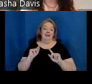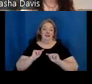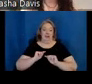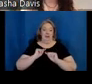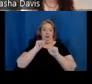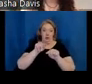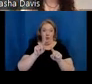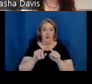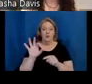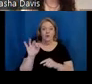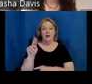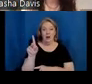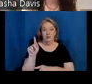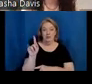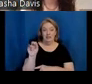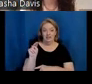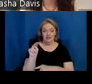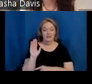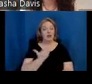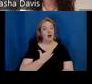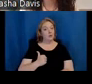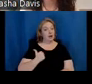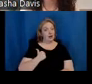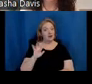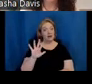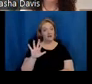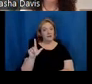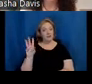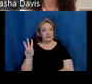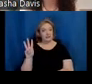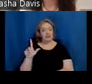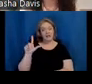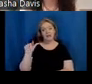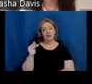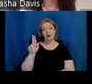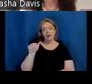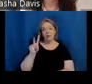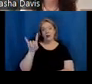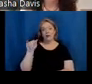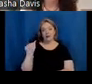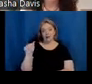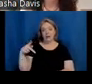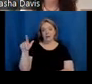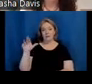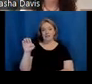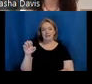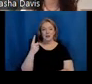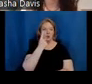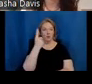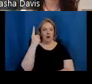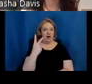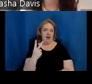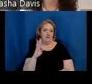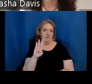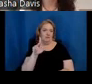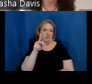the foundation, we are located at 526 LaGuardia Place, which is just a block and a half south of Washington